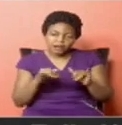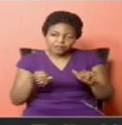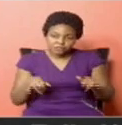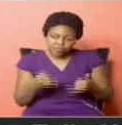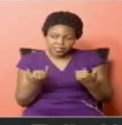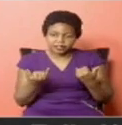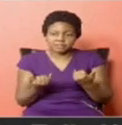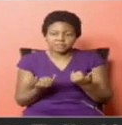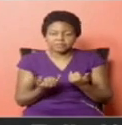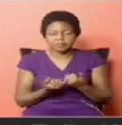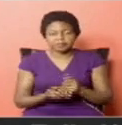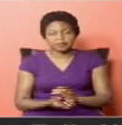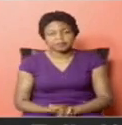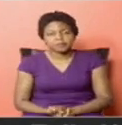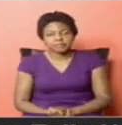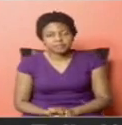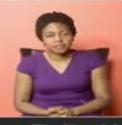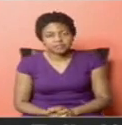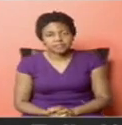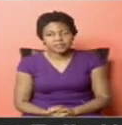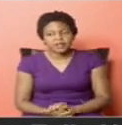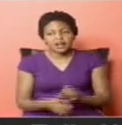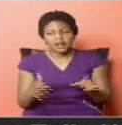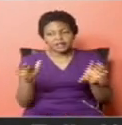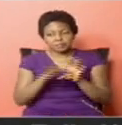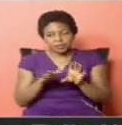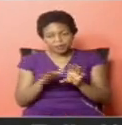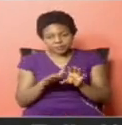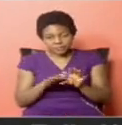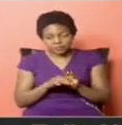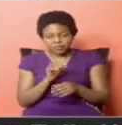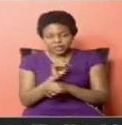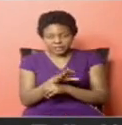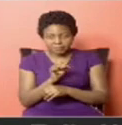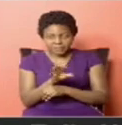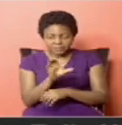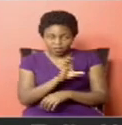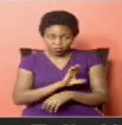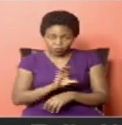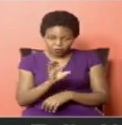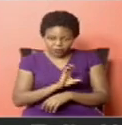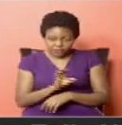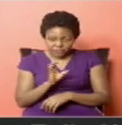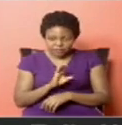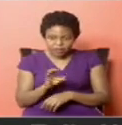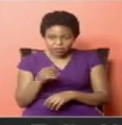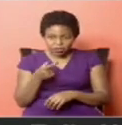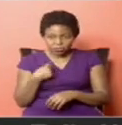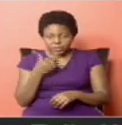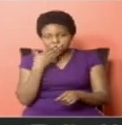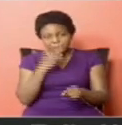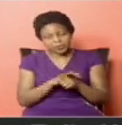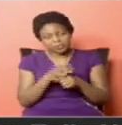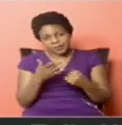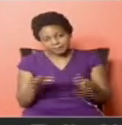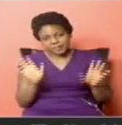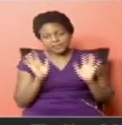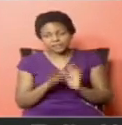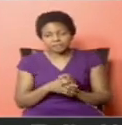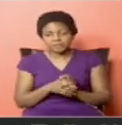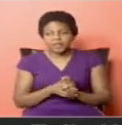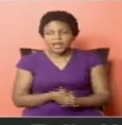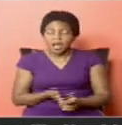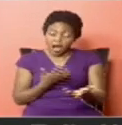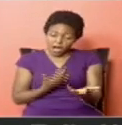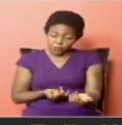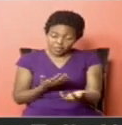that is the far we have gone. As members of the advisory committee, that is what we promised. I